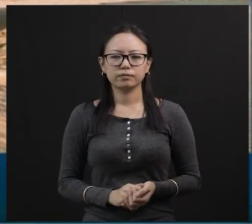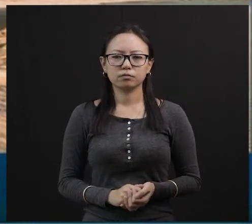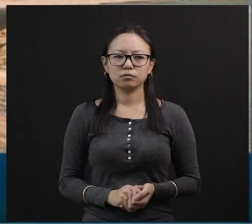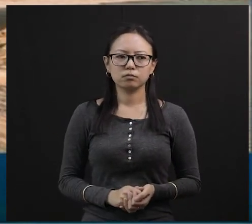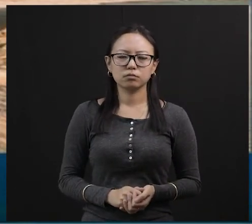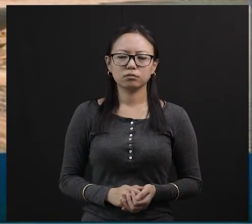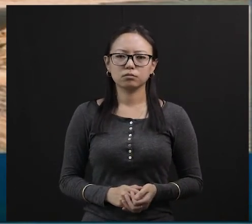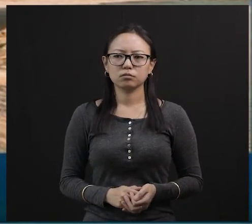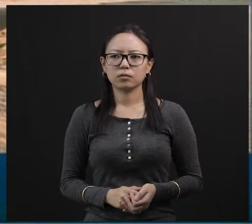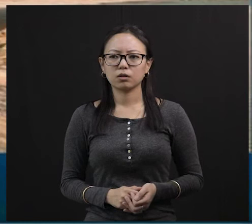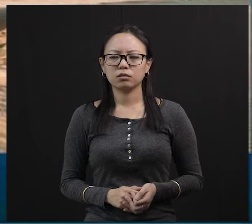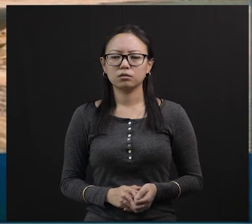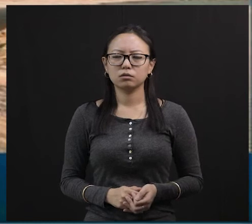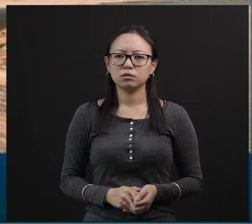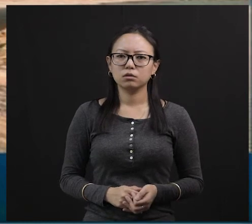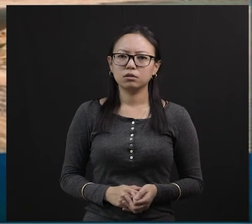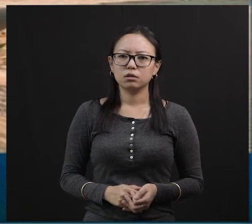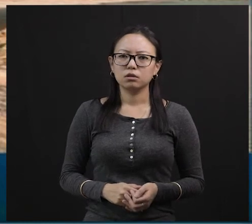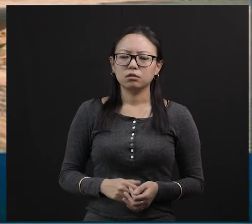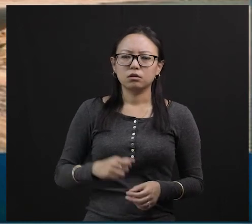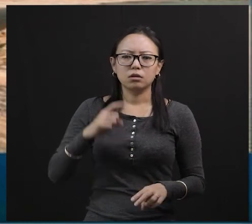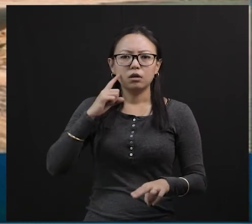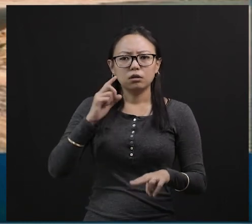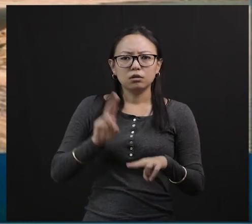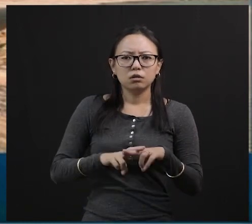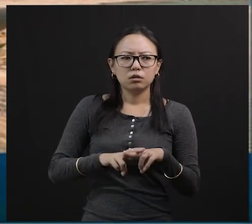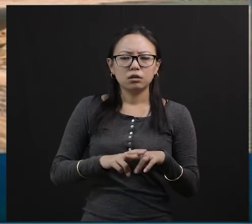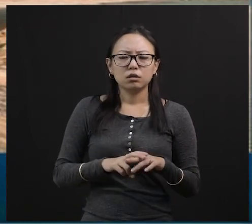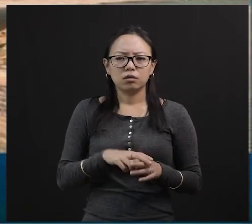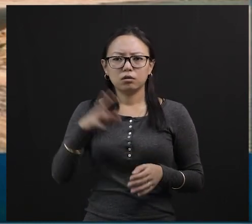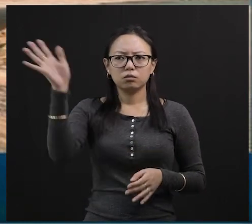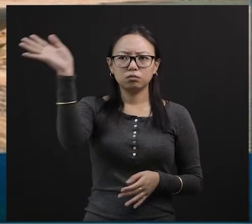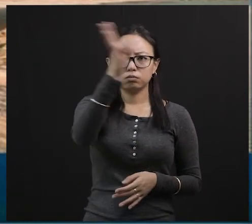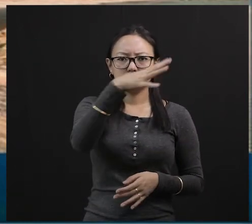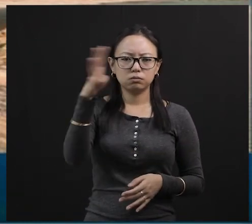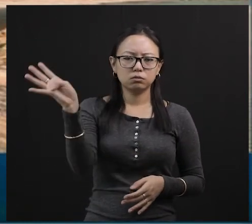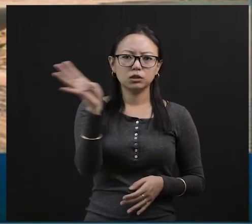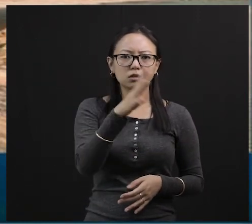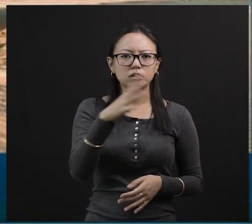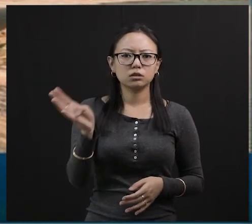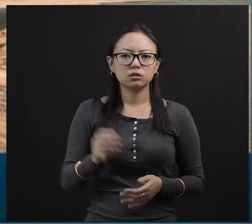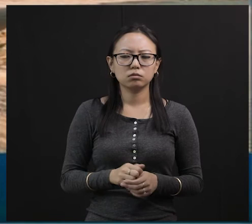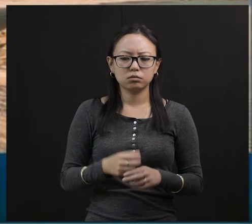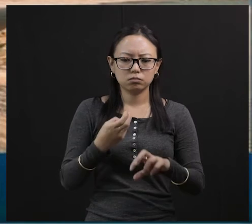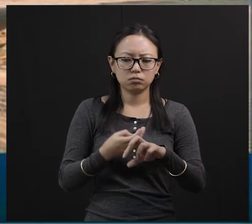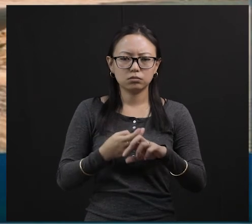of sand and blasts large rocks with the abrasive particles, cutting and shaping the